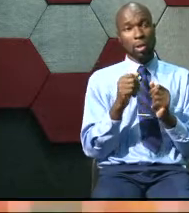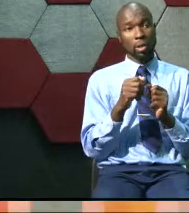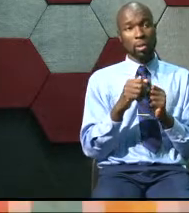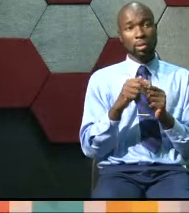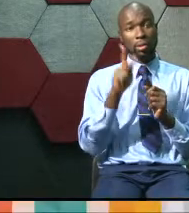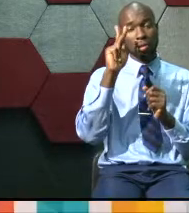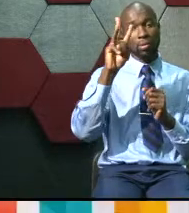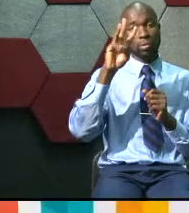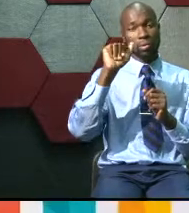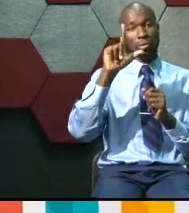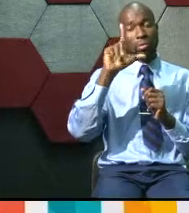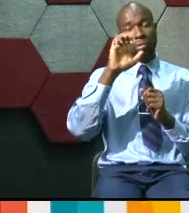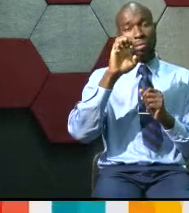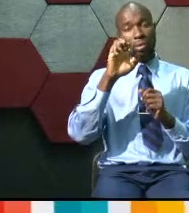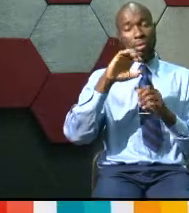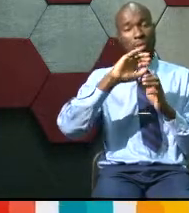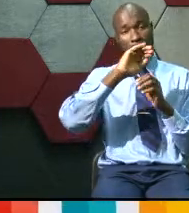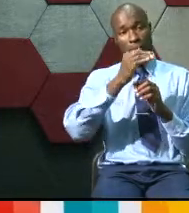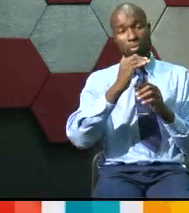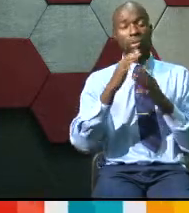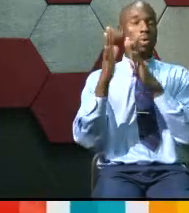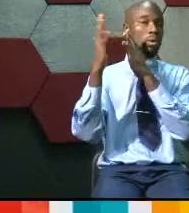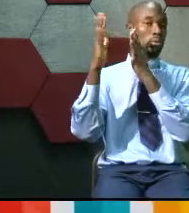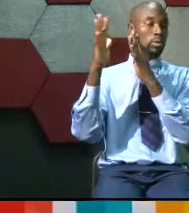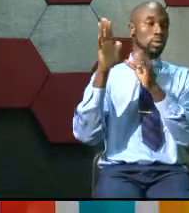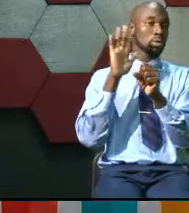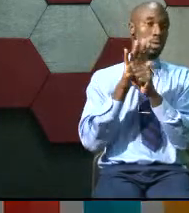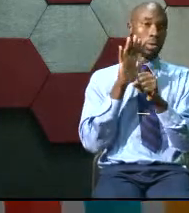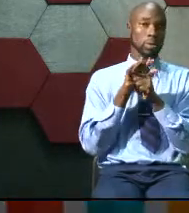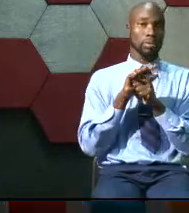Congratulations, Gaida. Very well done.